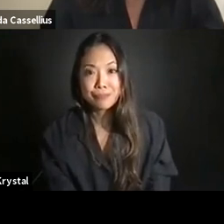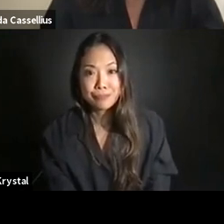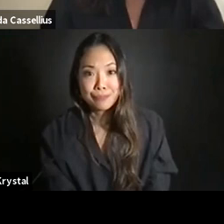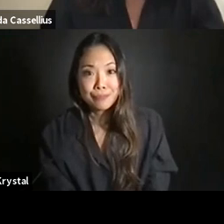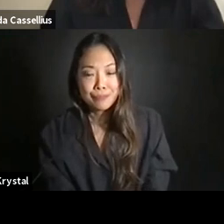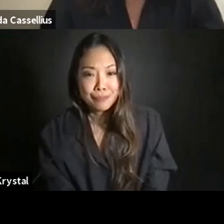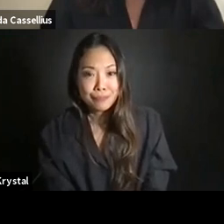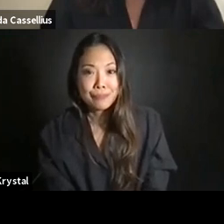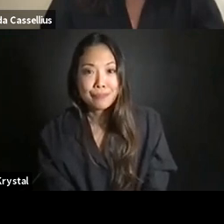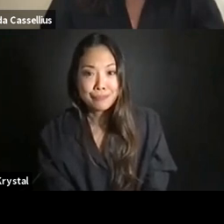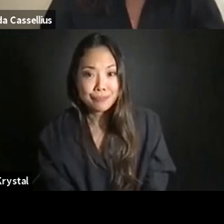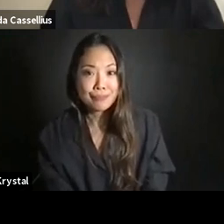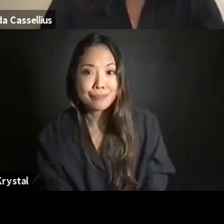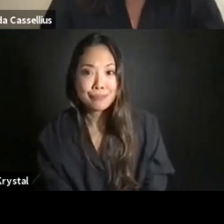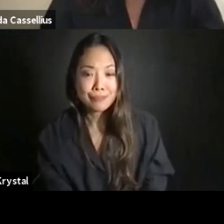is